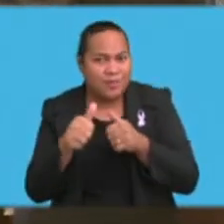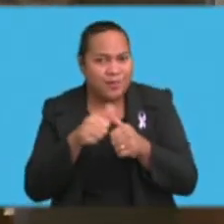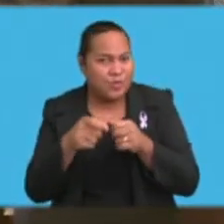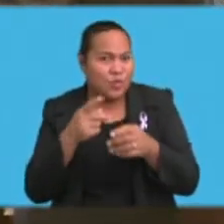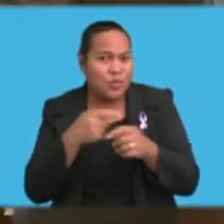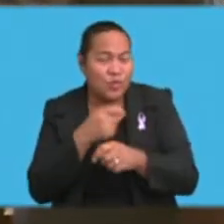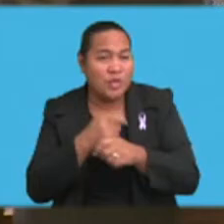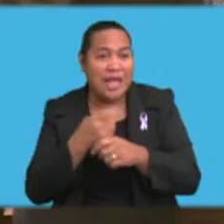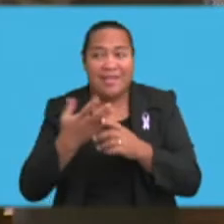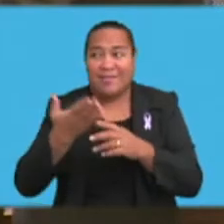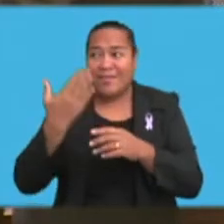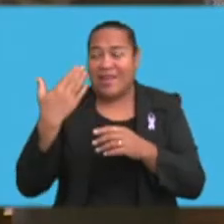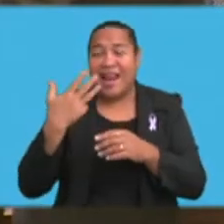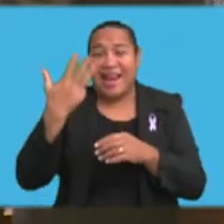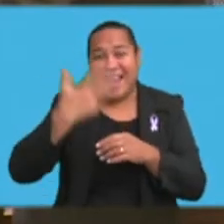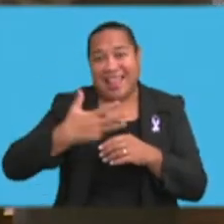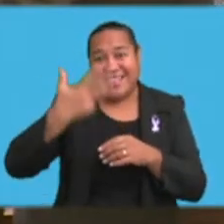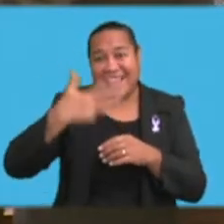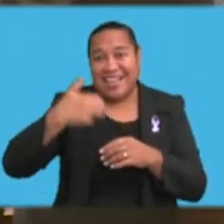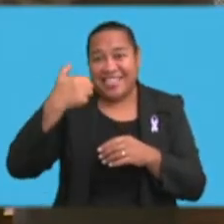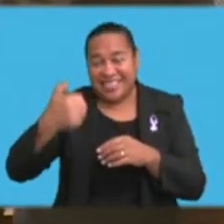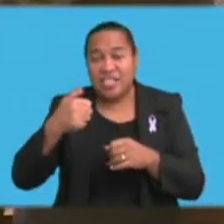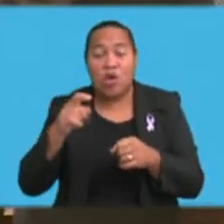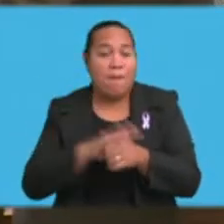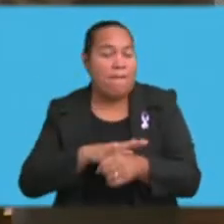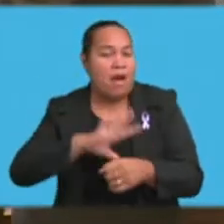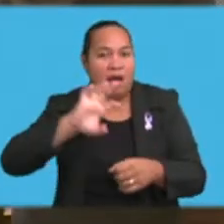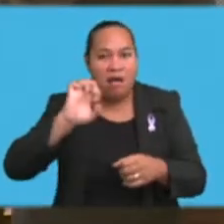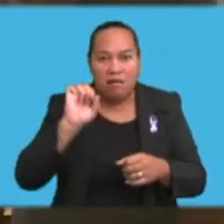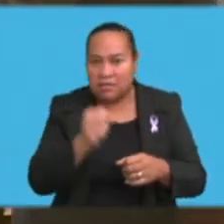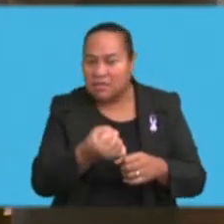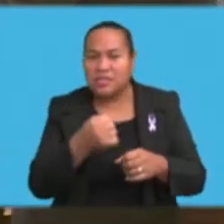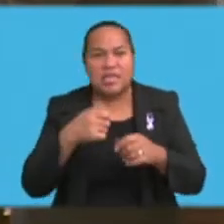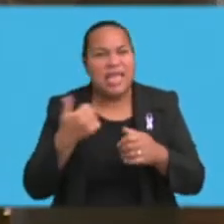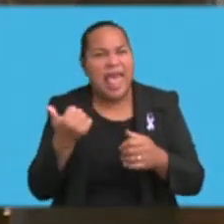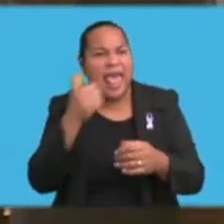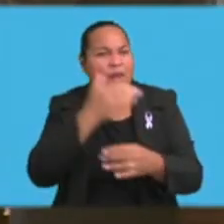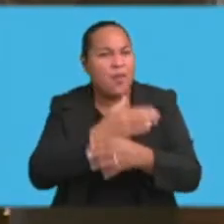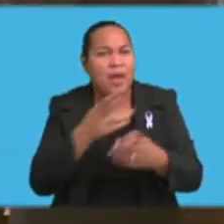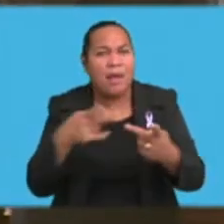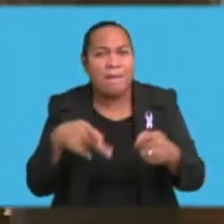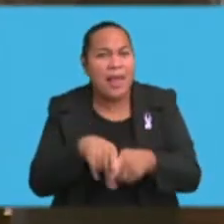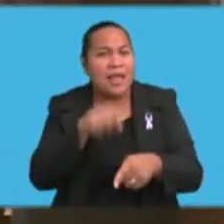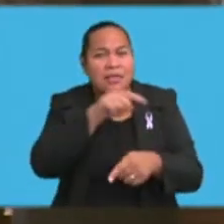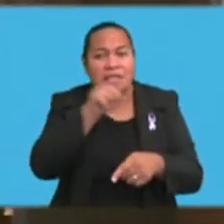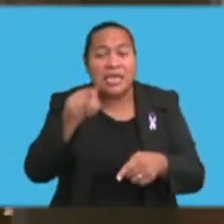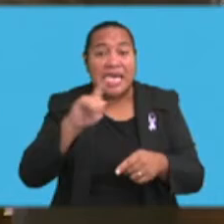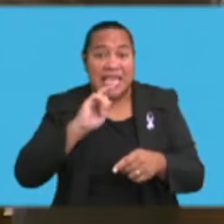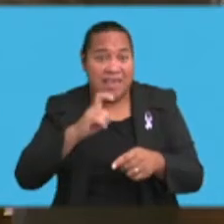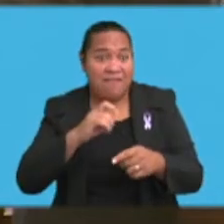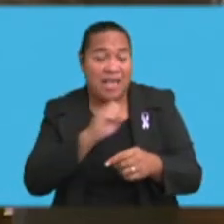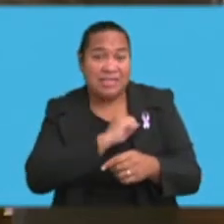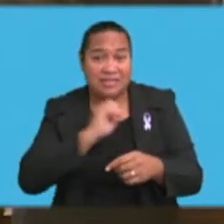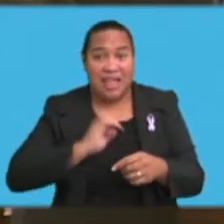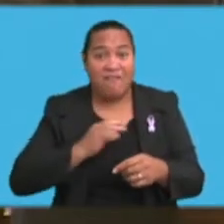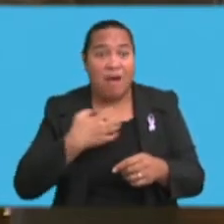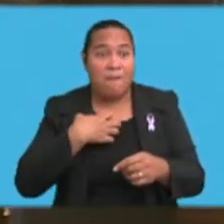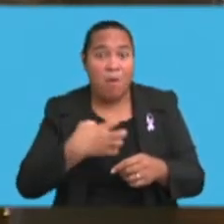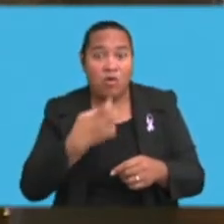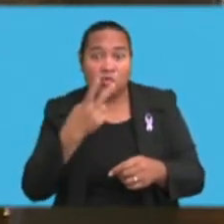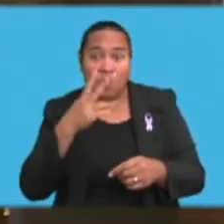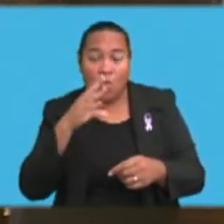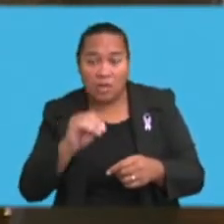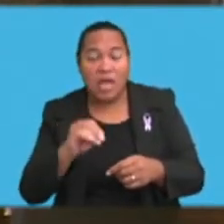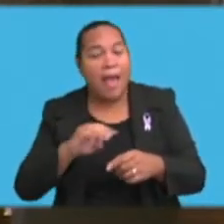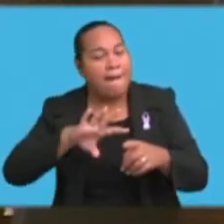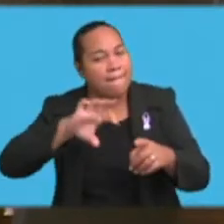Act back in 1996 is to make it mandatory that any workplace that has at least more than 20 employees is required to